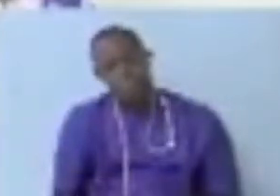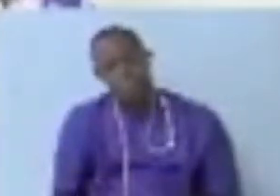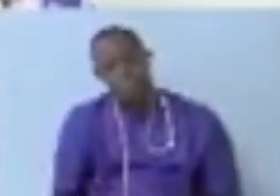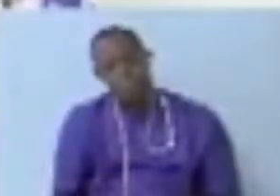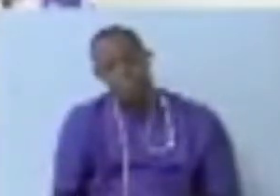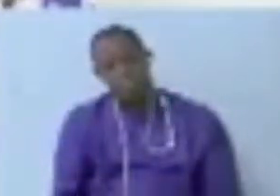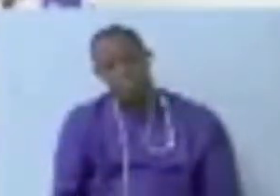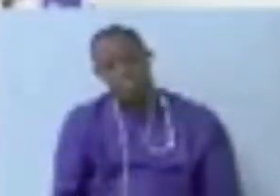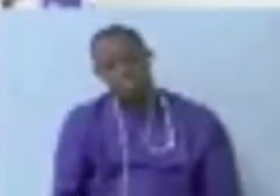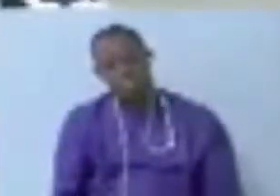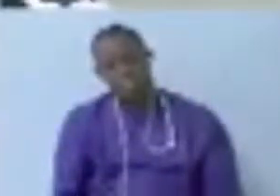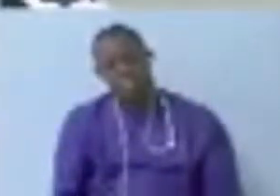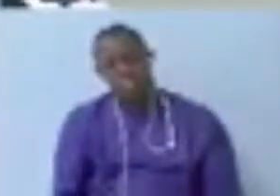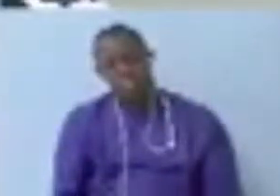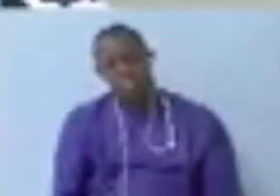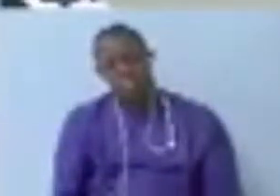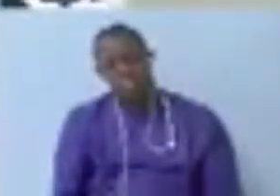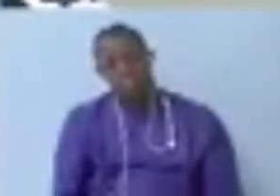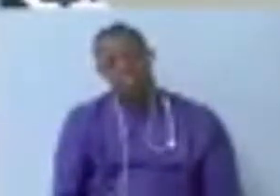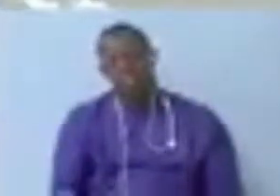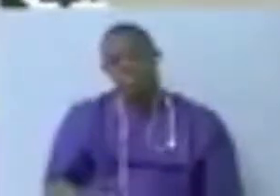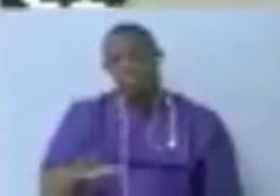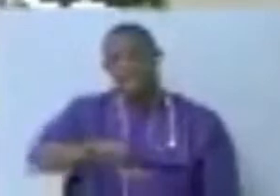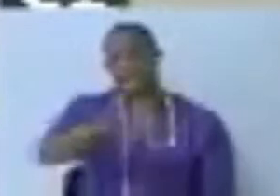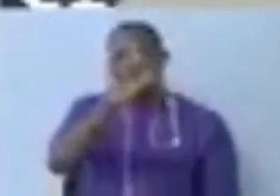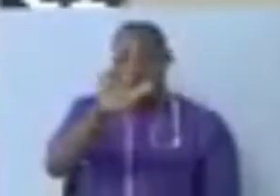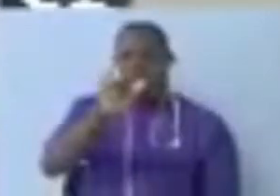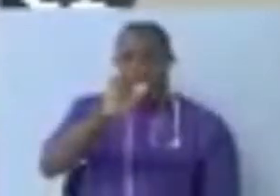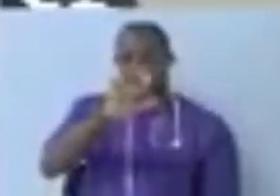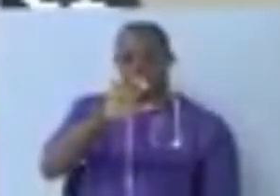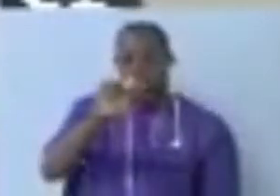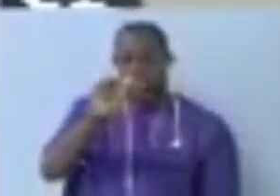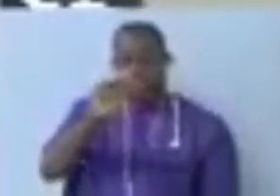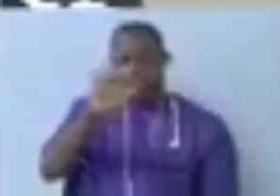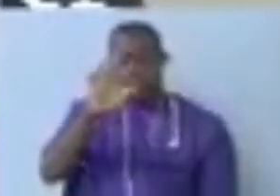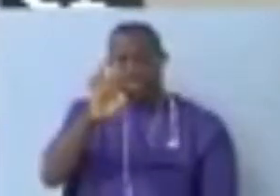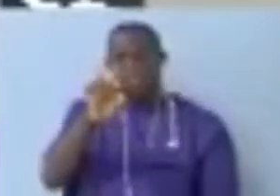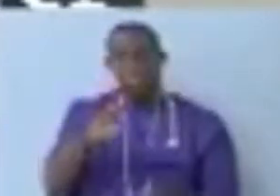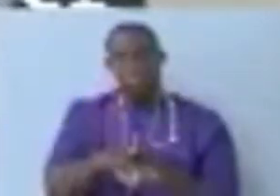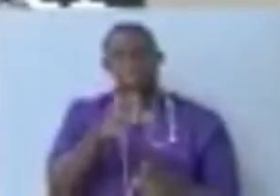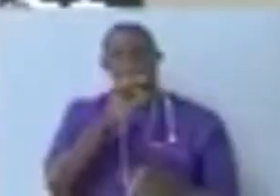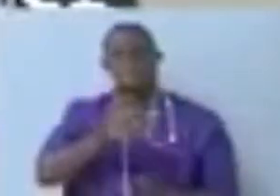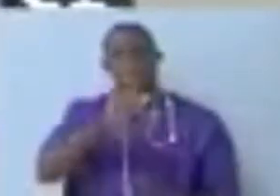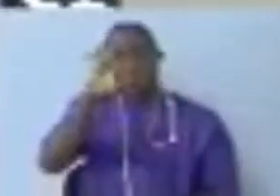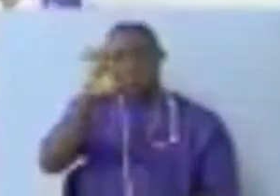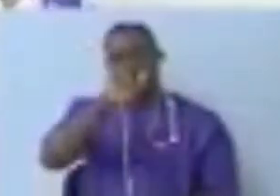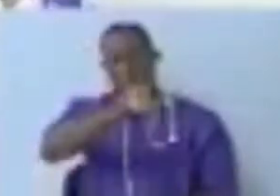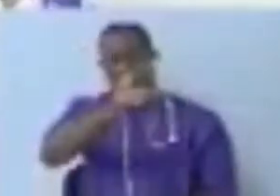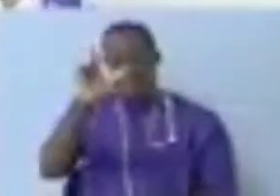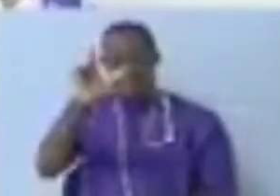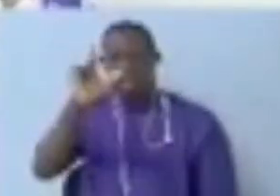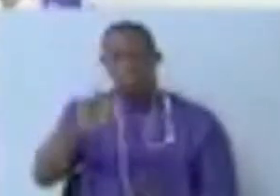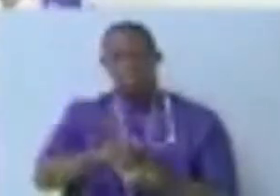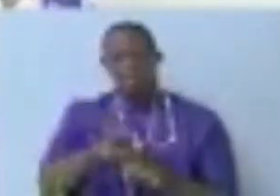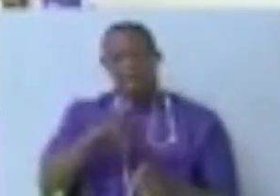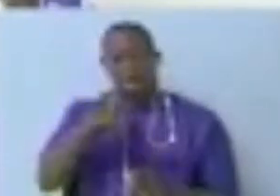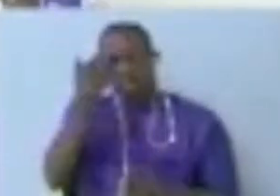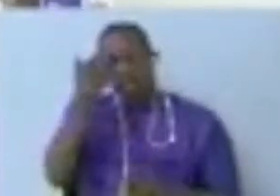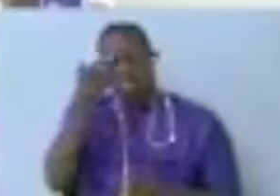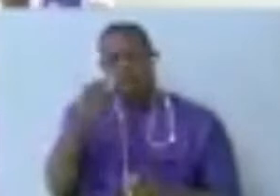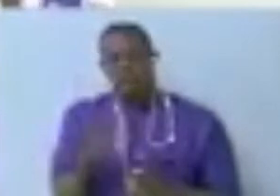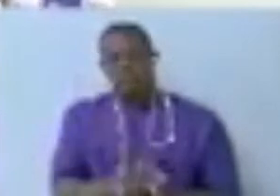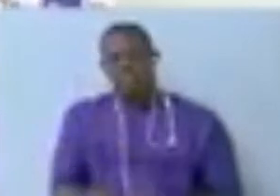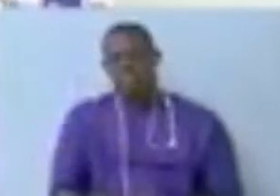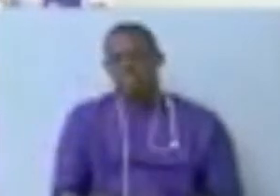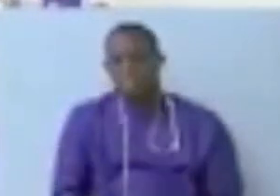produced and they claim to have been from your office. Mr. Fal, I think you are not praying to the gallery. Mr. Jobarteh, please.